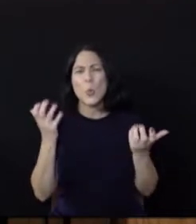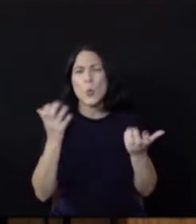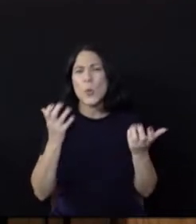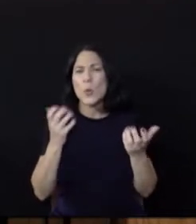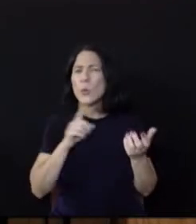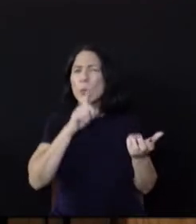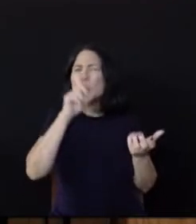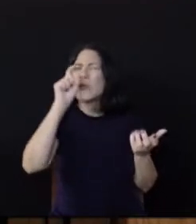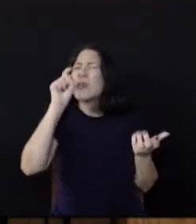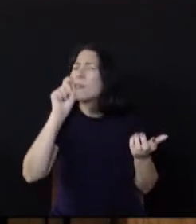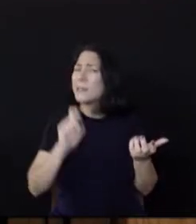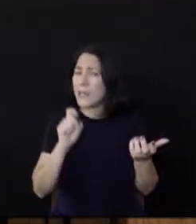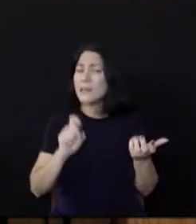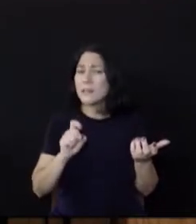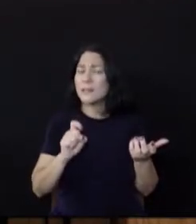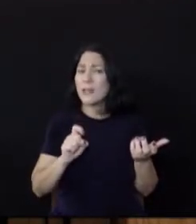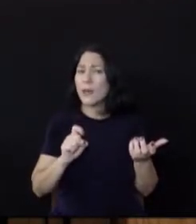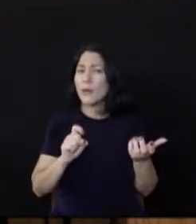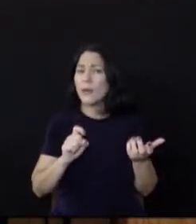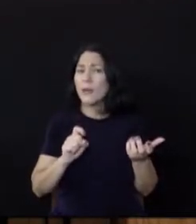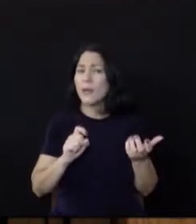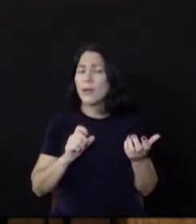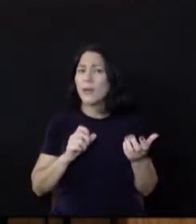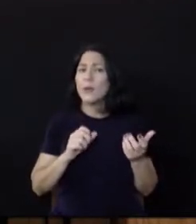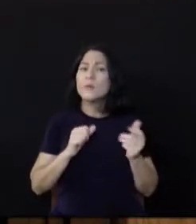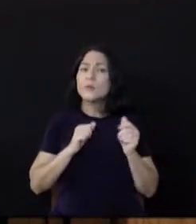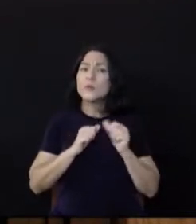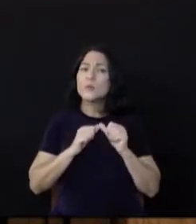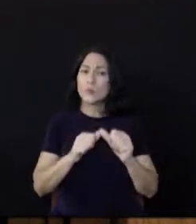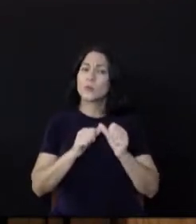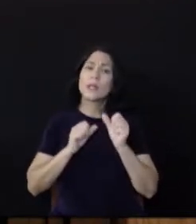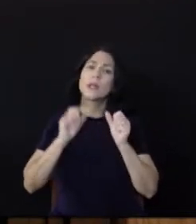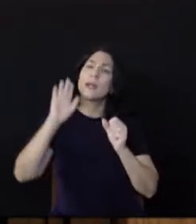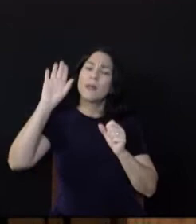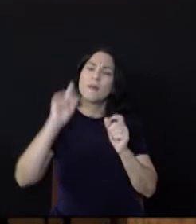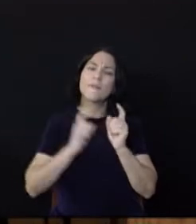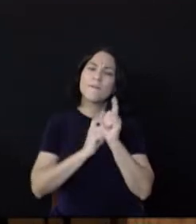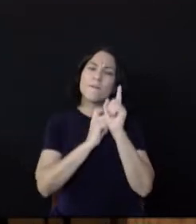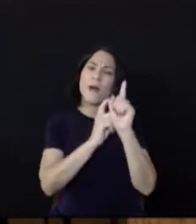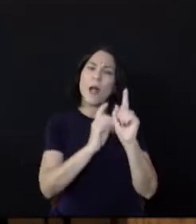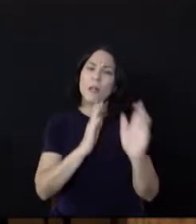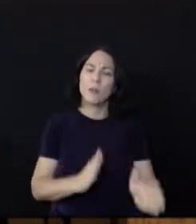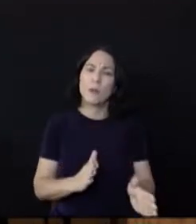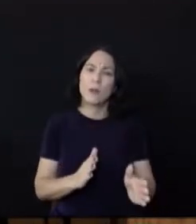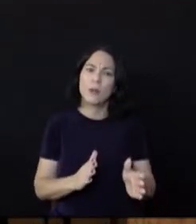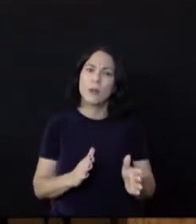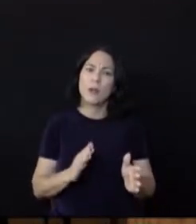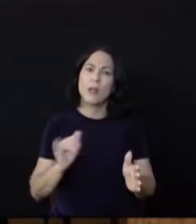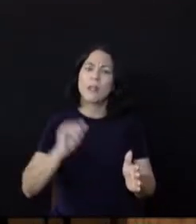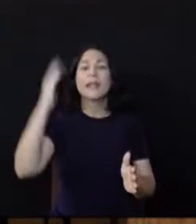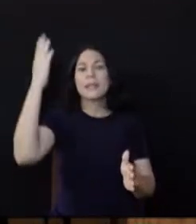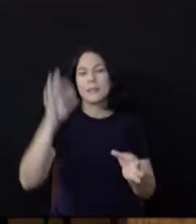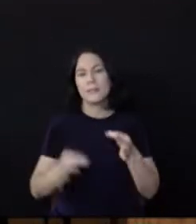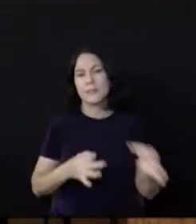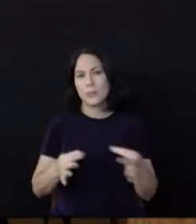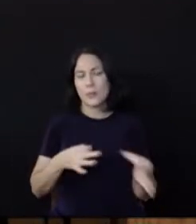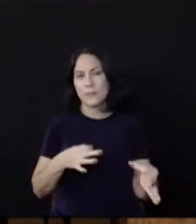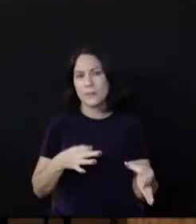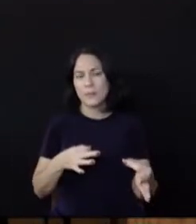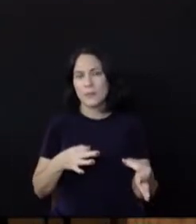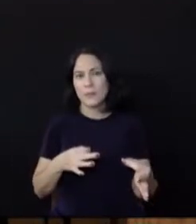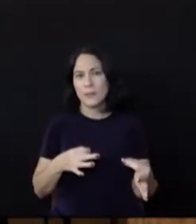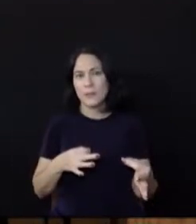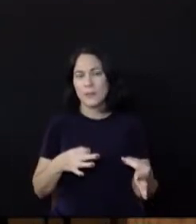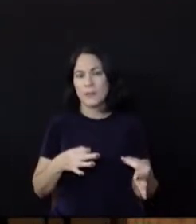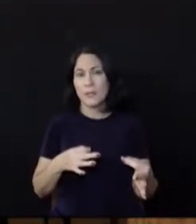necessary in order to be his follower as he defines and he describes what that means and what that looks like? In